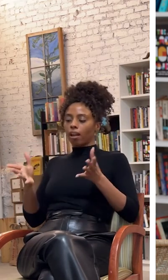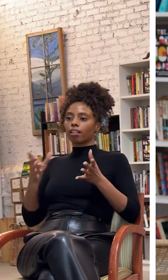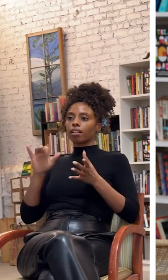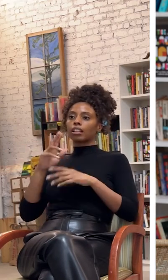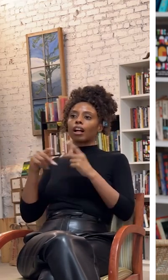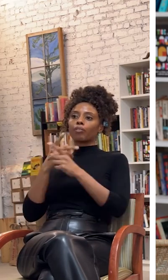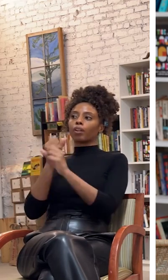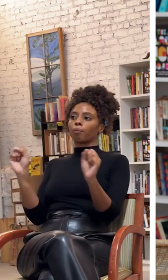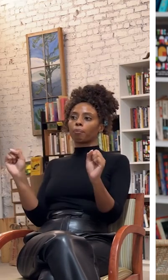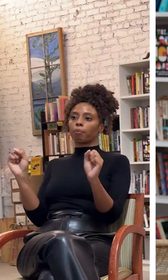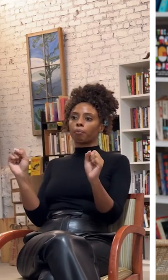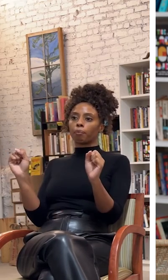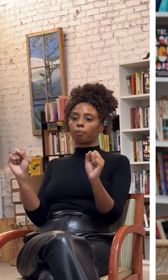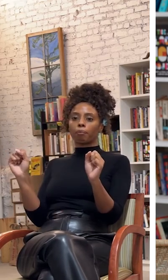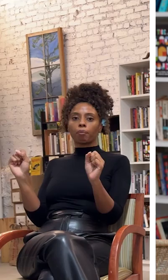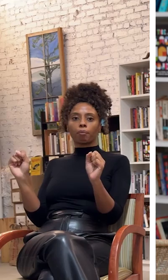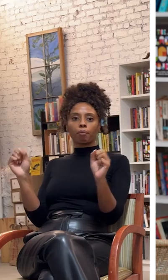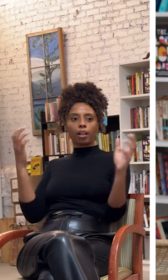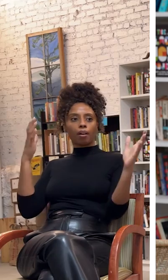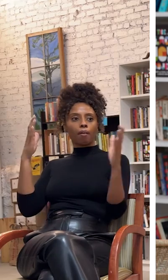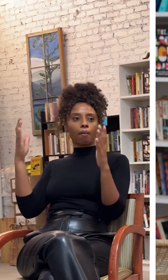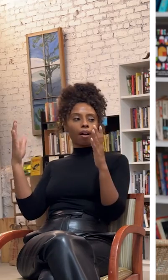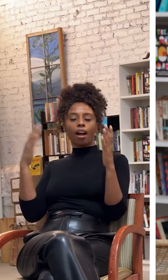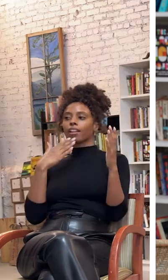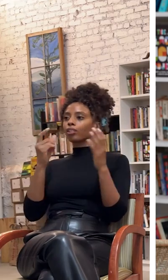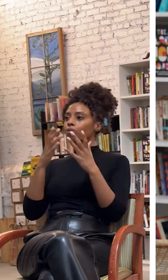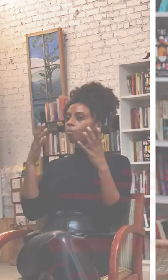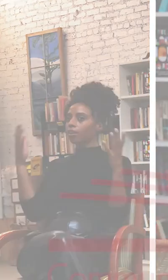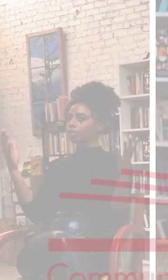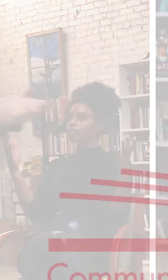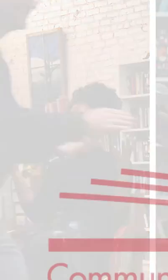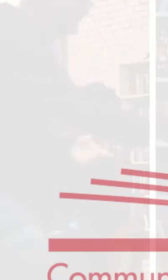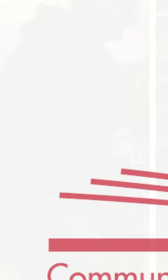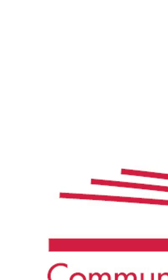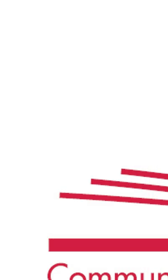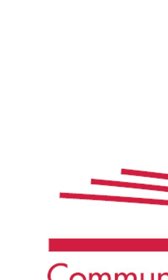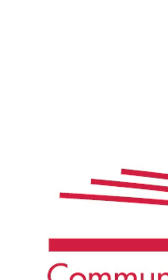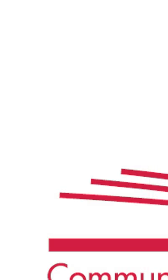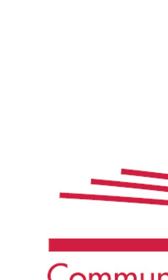freedom. That's a wrap, folks. Thank you so much for being here. Thank you, Kleaver.